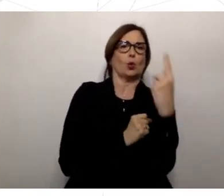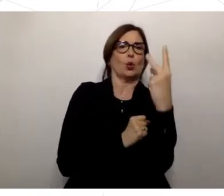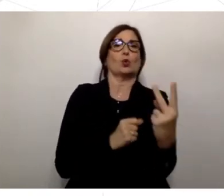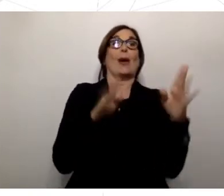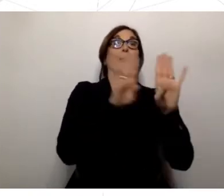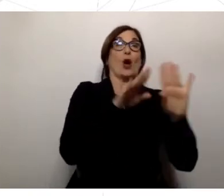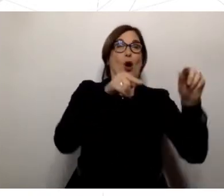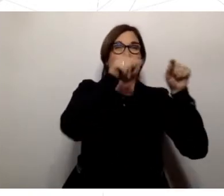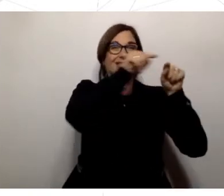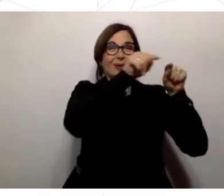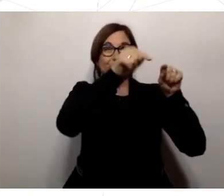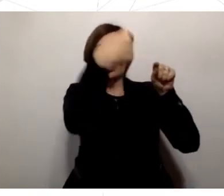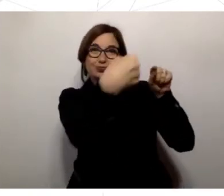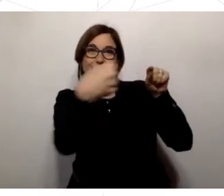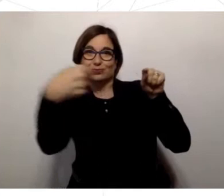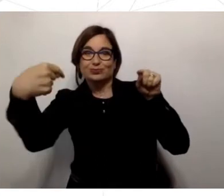any control that I like.